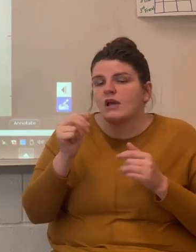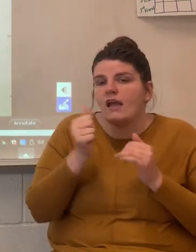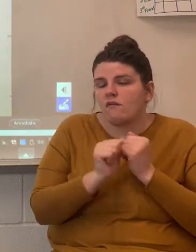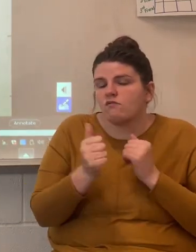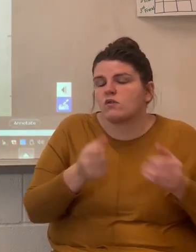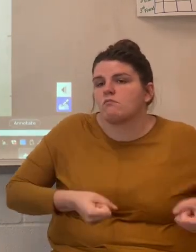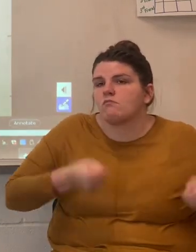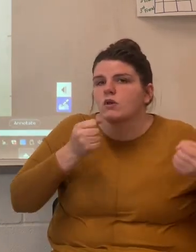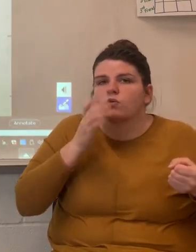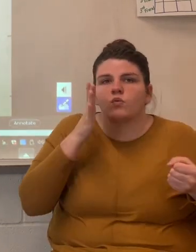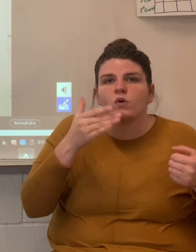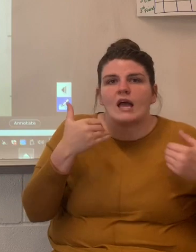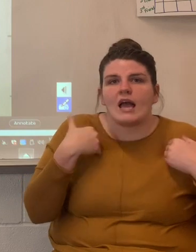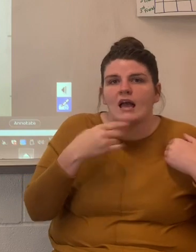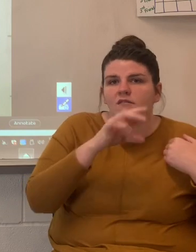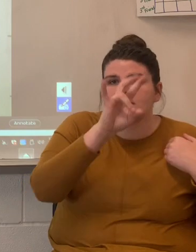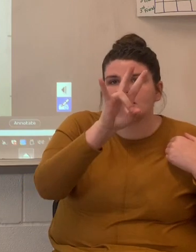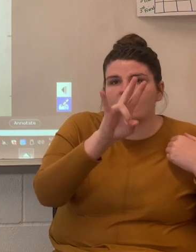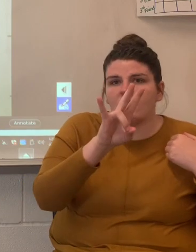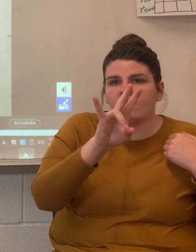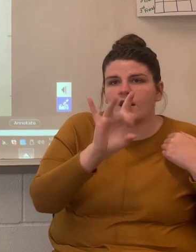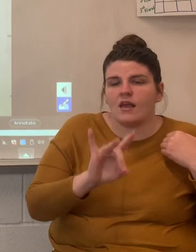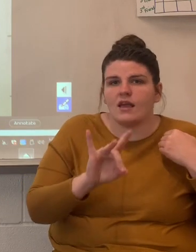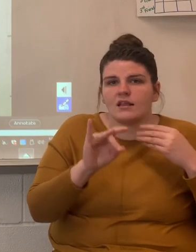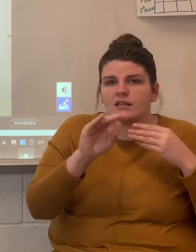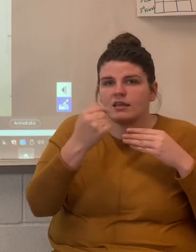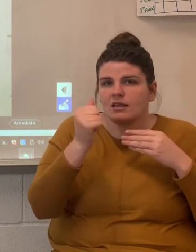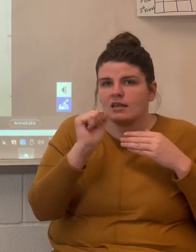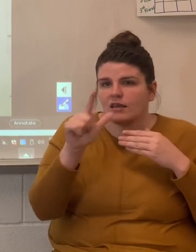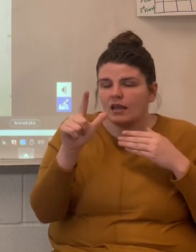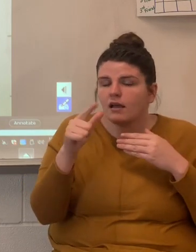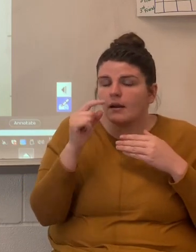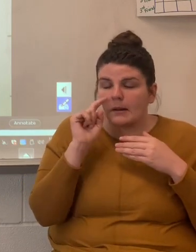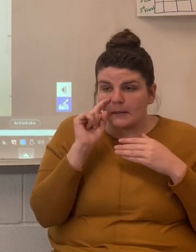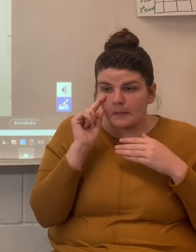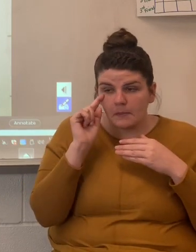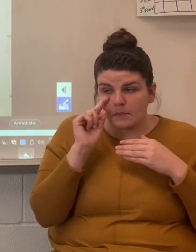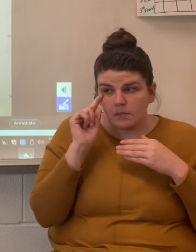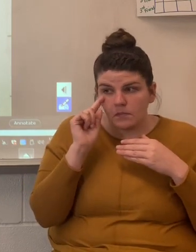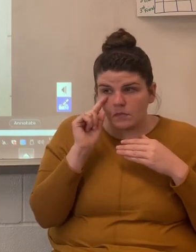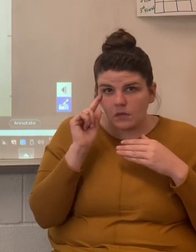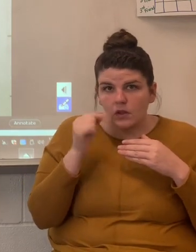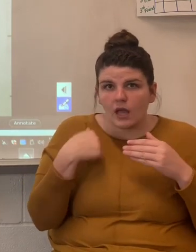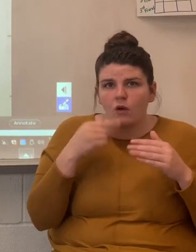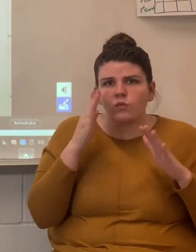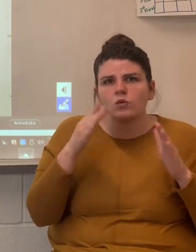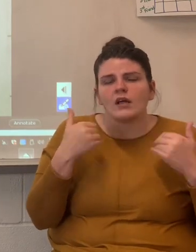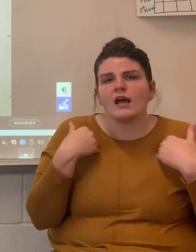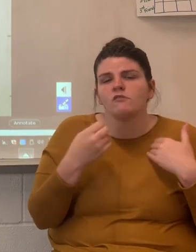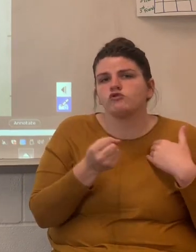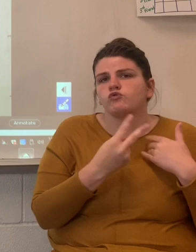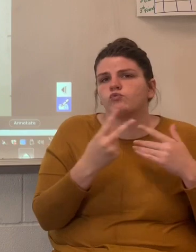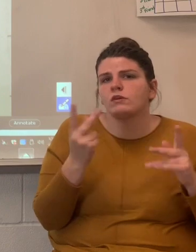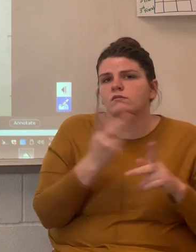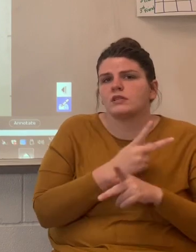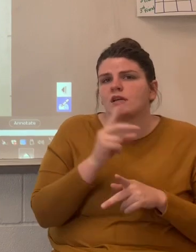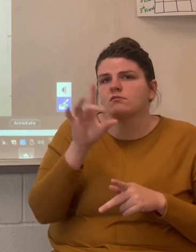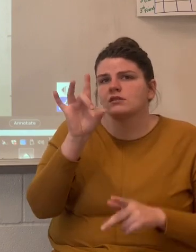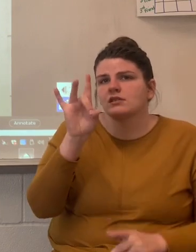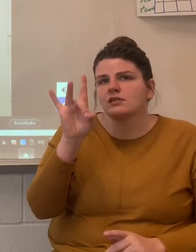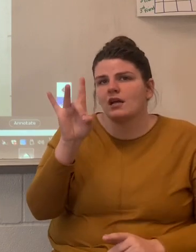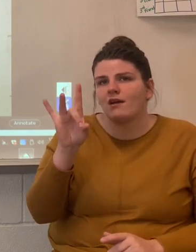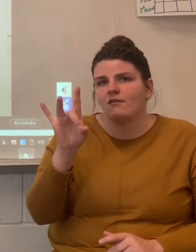take 12 buckets times 7 and 8 gallons. So once again, I put